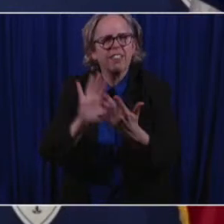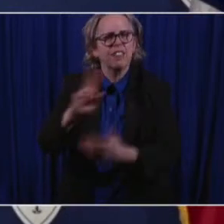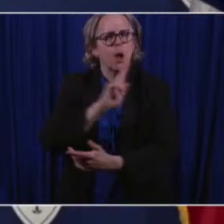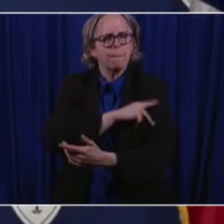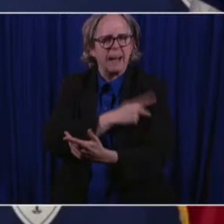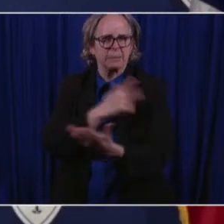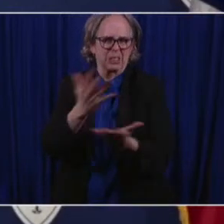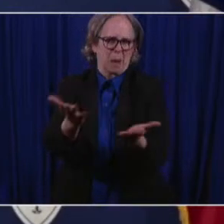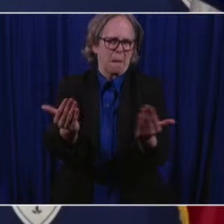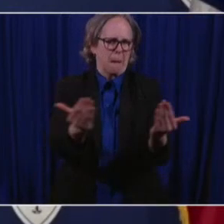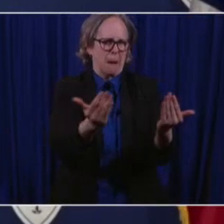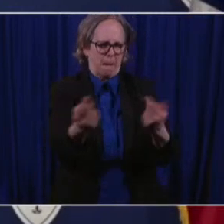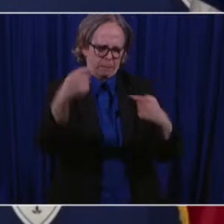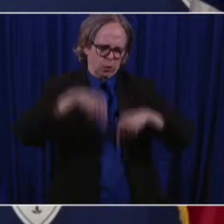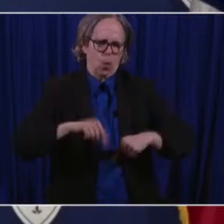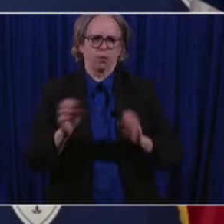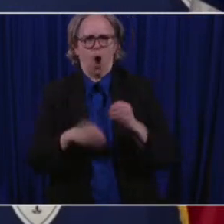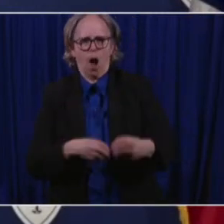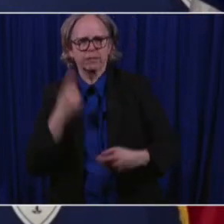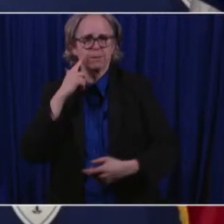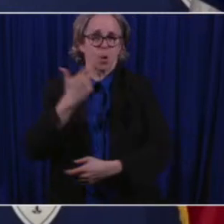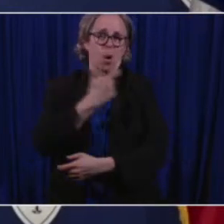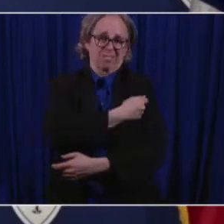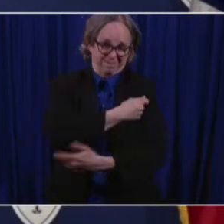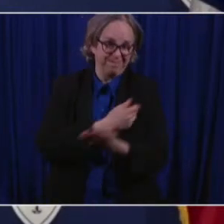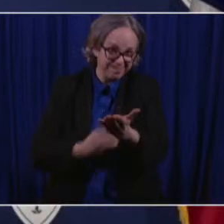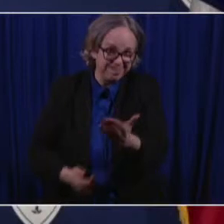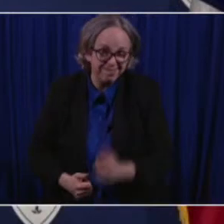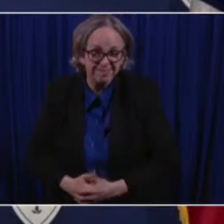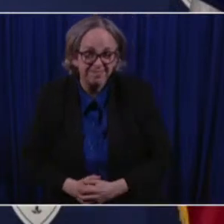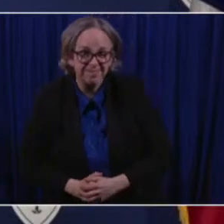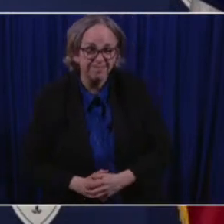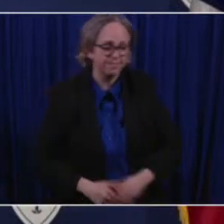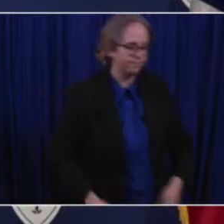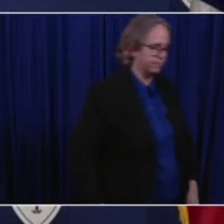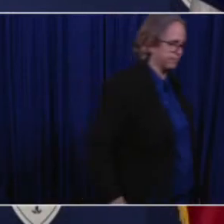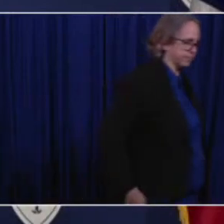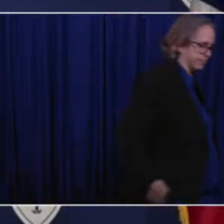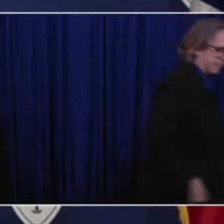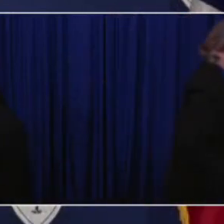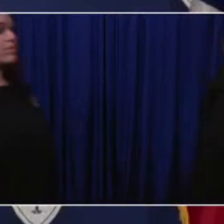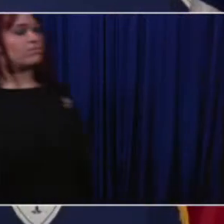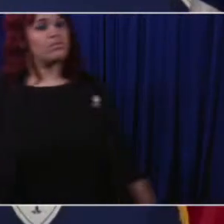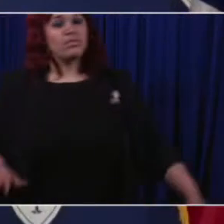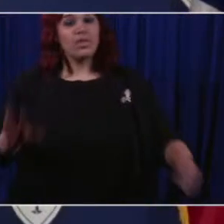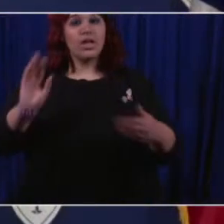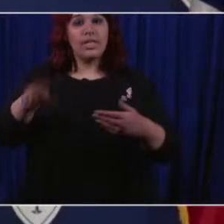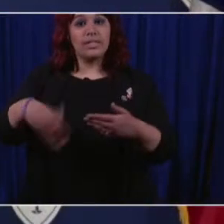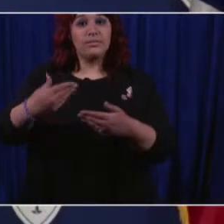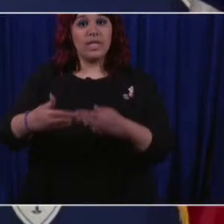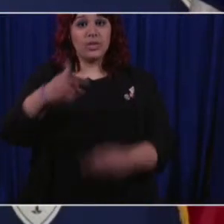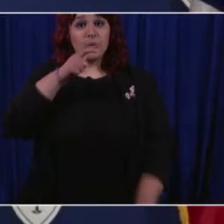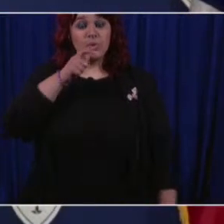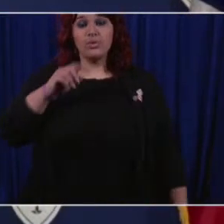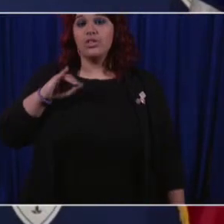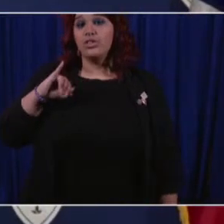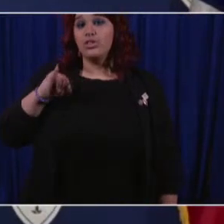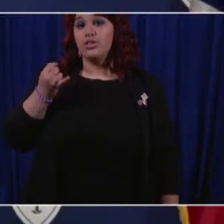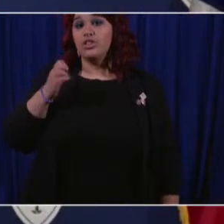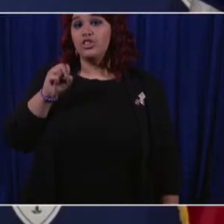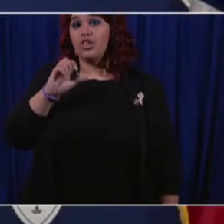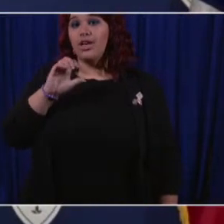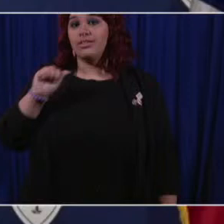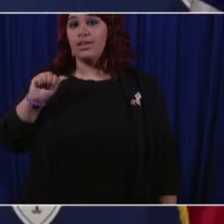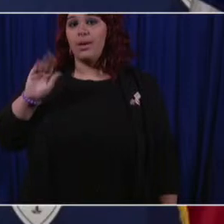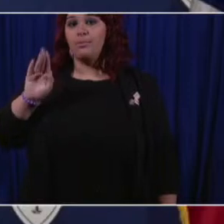Next question online is from Jesse Balmert at the Cincinnati Enquirer. Hi, Jesse. Hello, Governor. Thanks for the